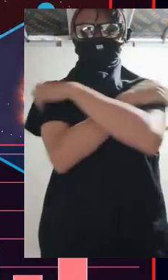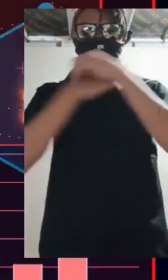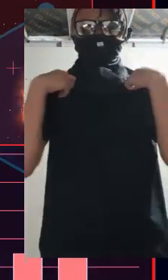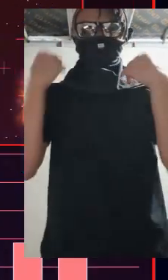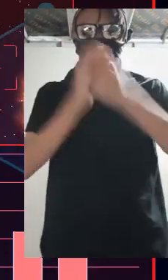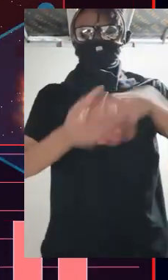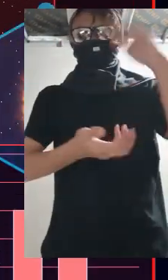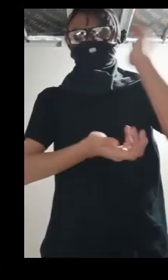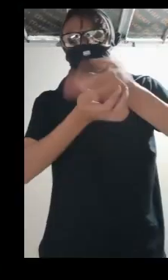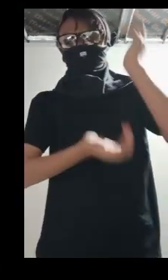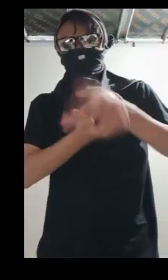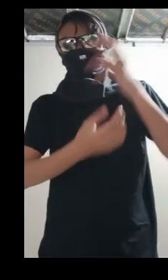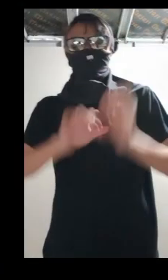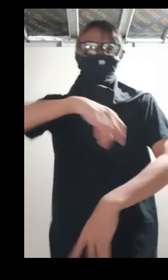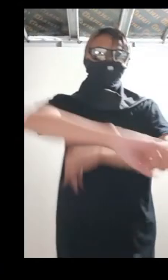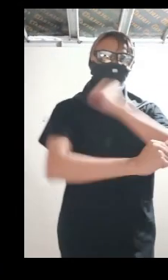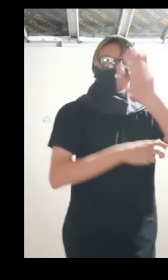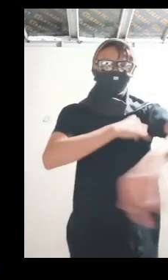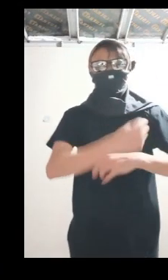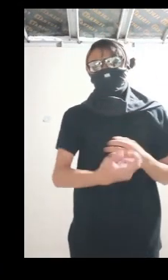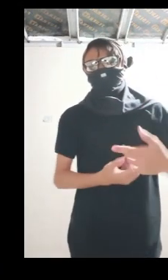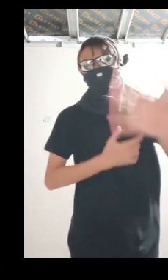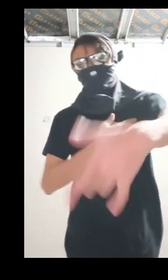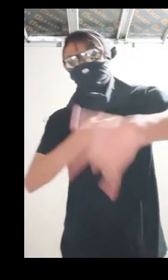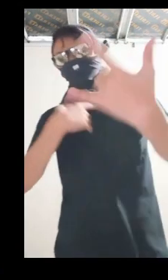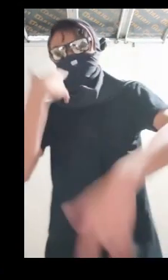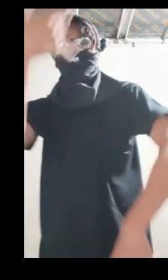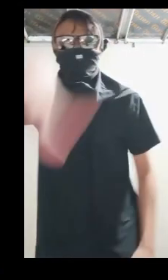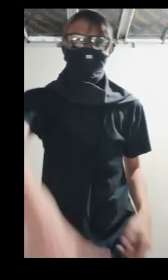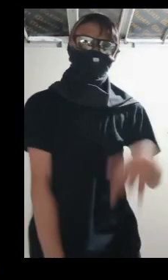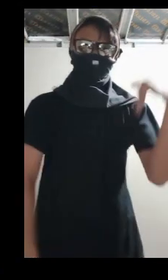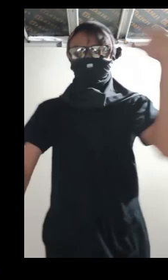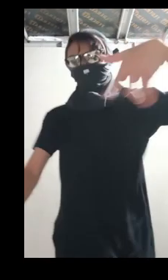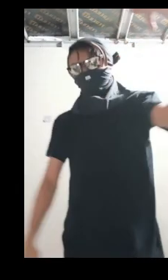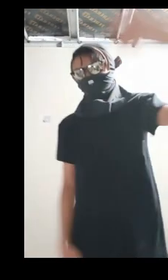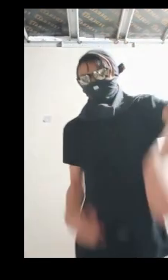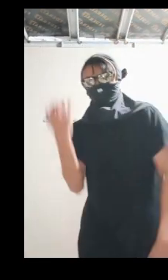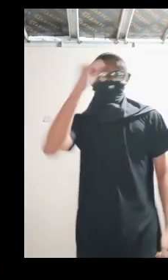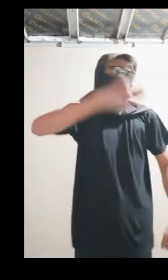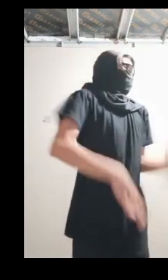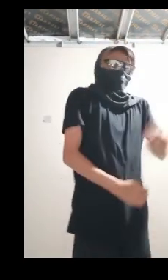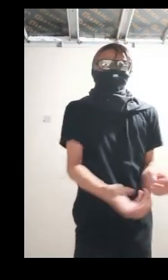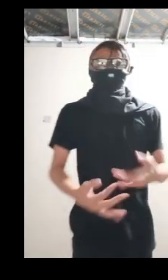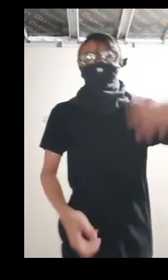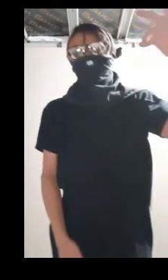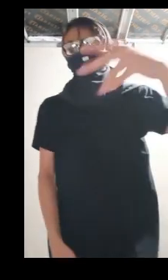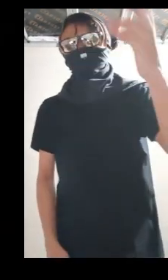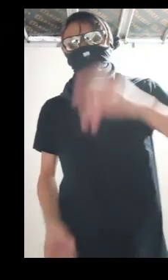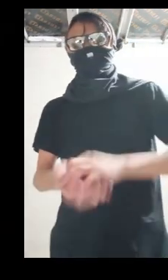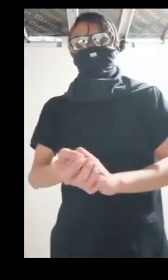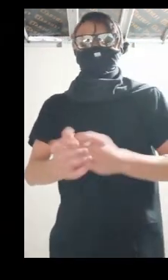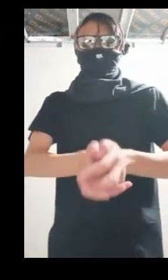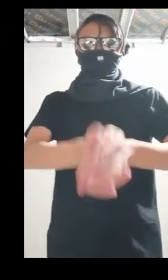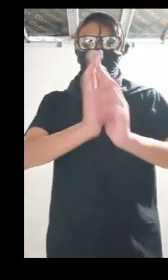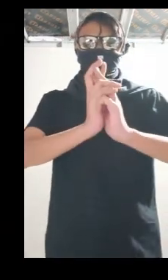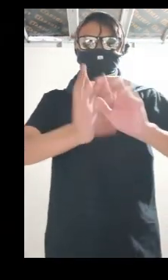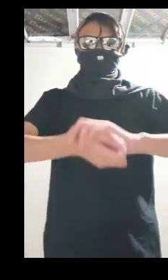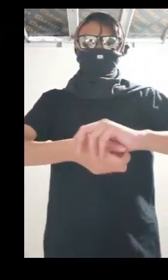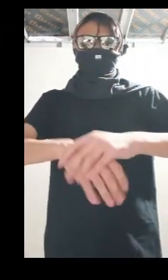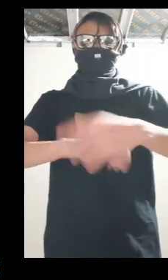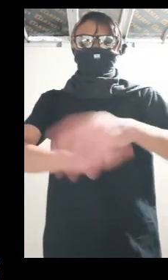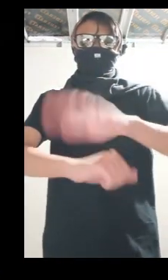user permissions. Vulnerability scanning, using automated tools to detect security weaknesses. Data